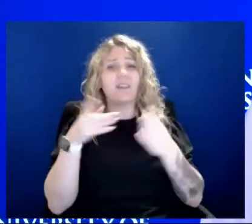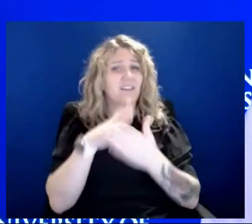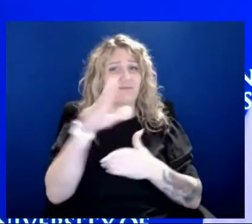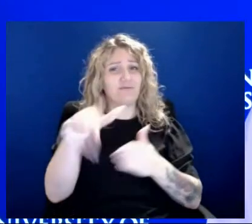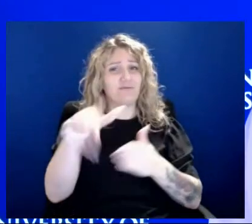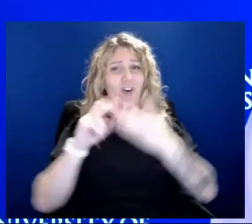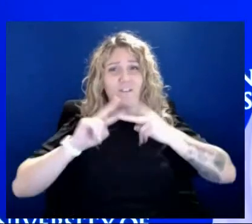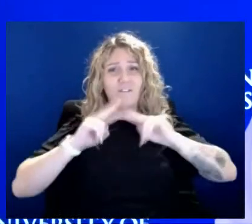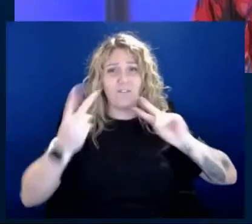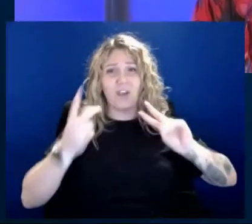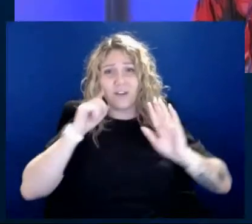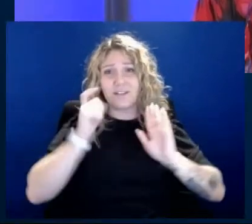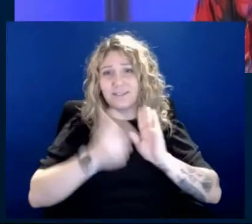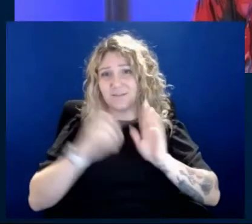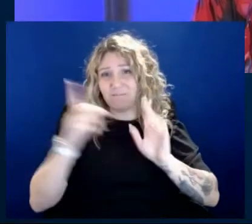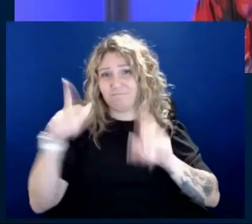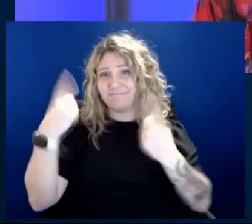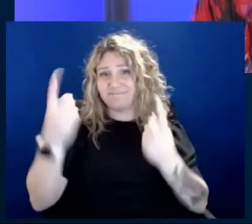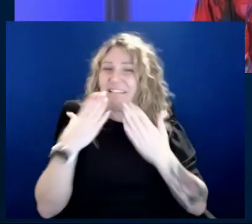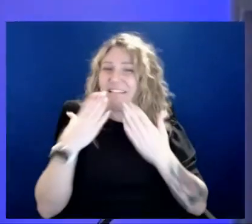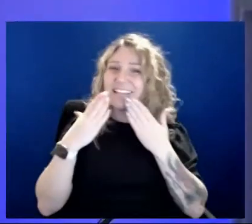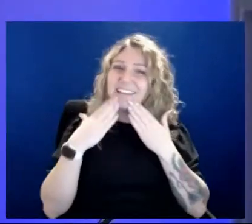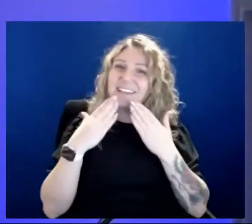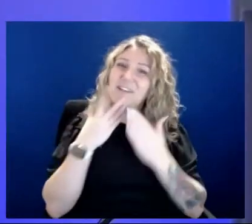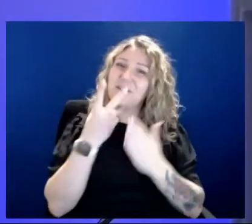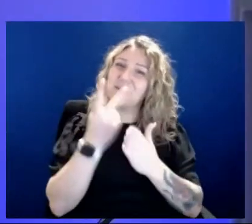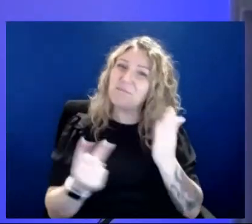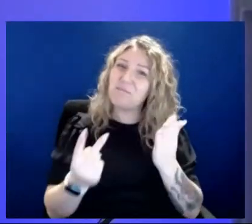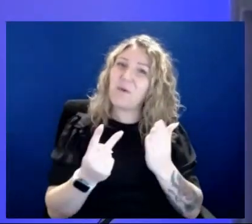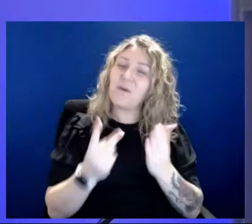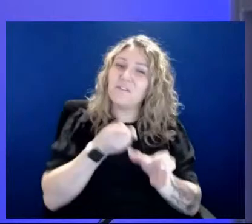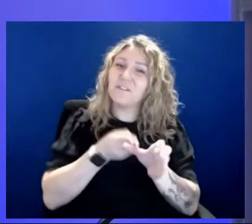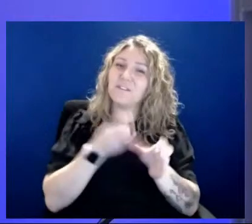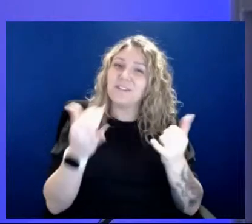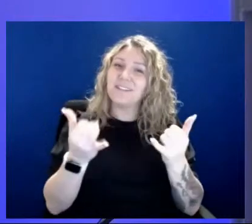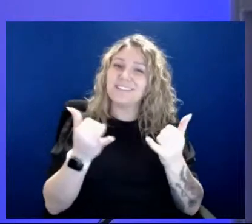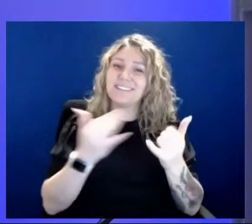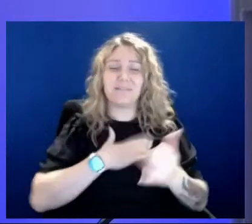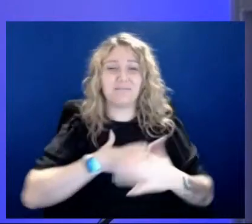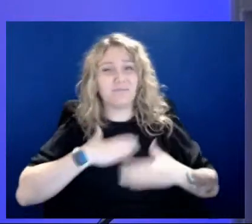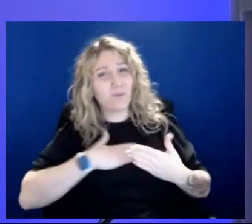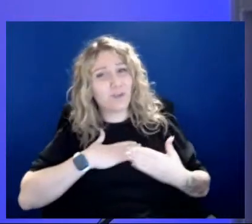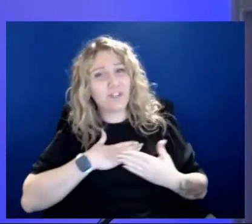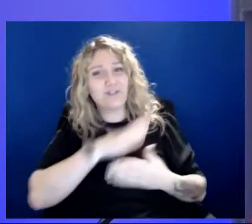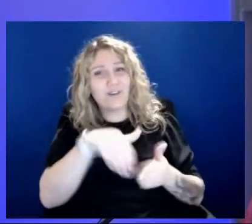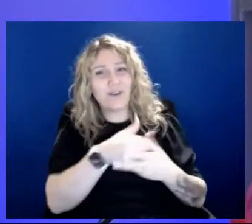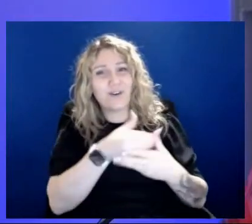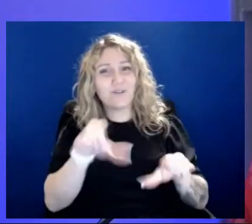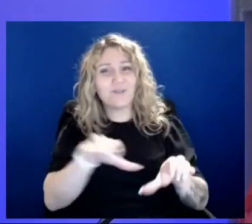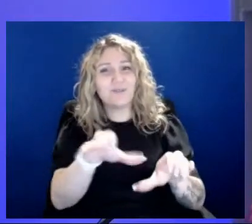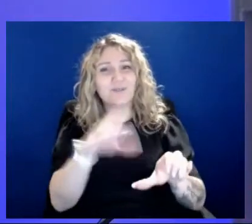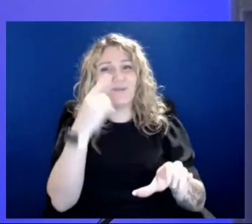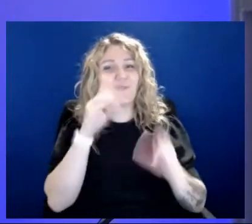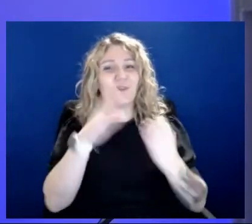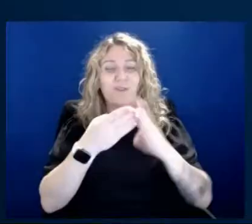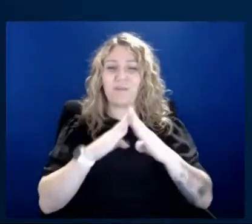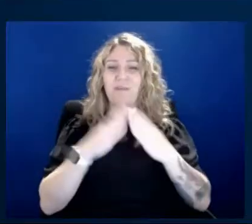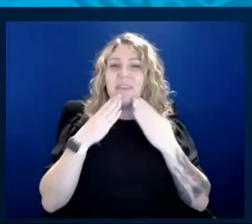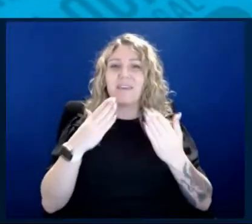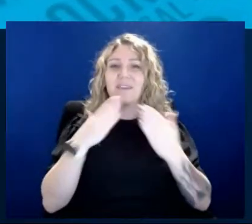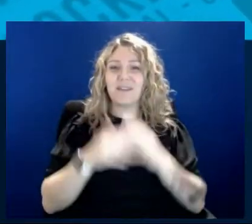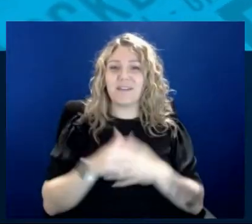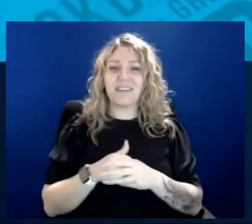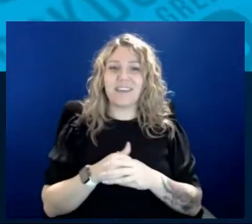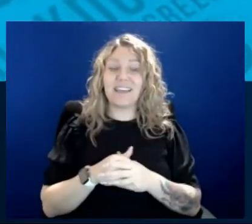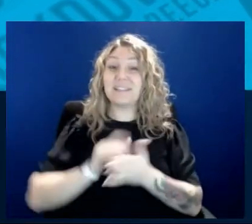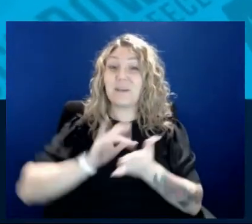so far. Thank you both for being with us today. We appreciate it and appreciate all you're doing for folks in the community, so thank you. In medical headlines